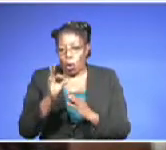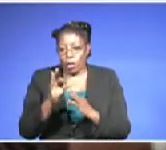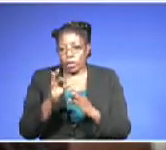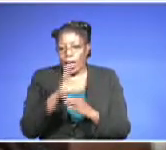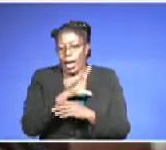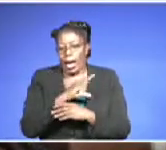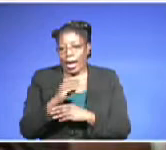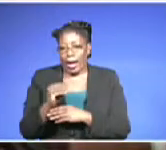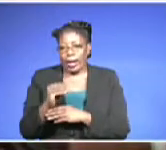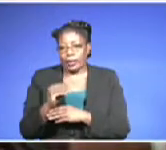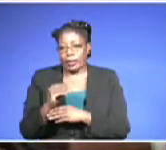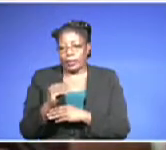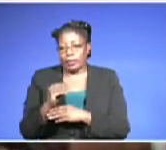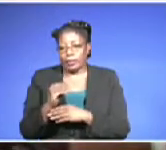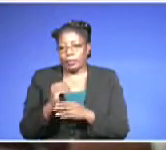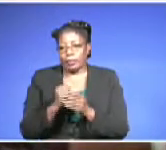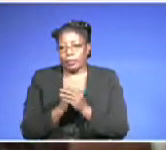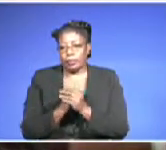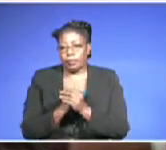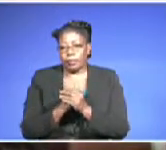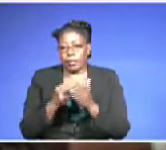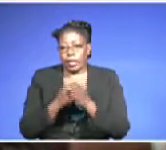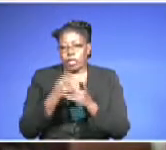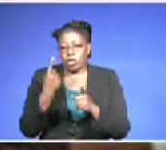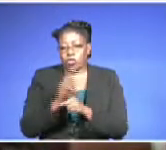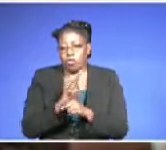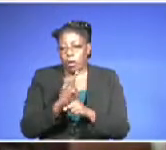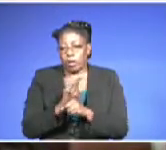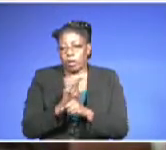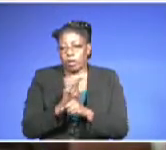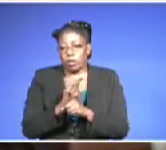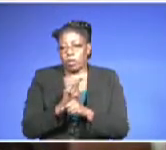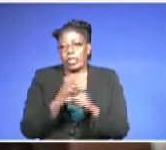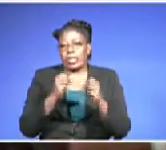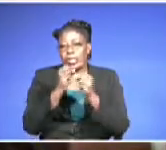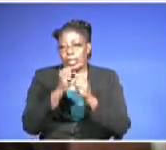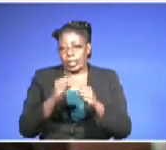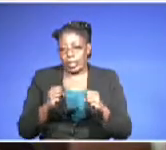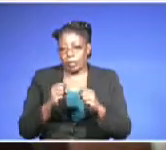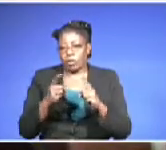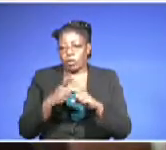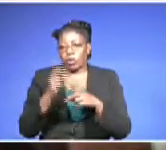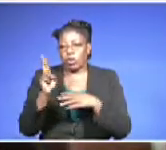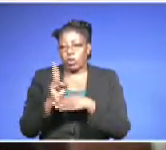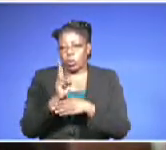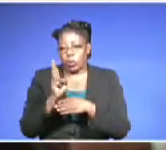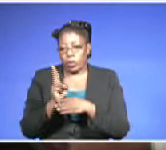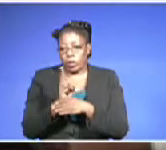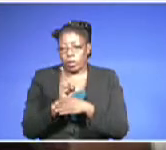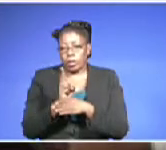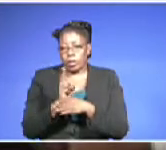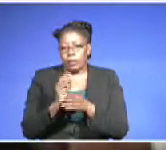and is thought of as being an appropriate system of case management to be used within the judiciary.